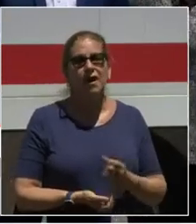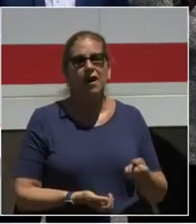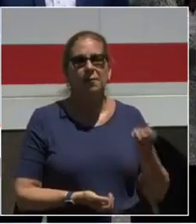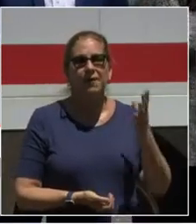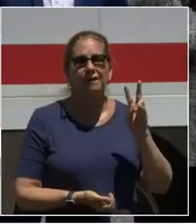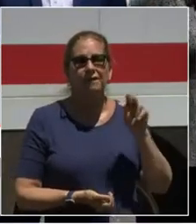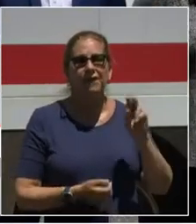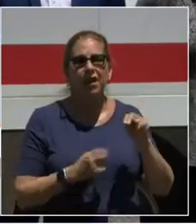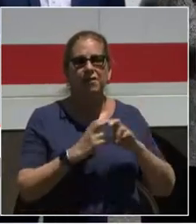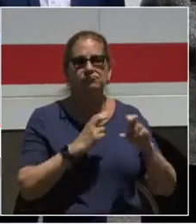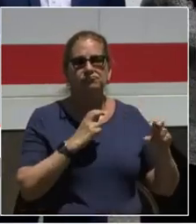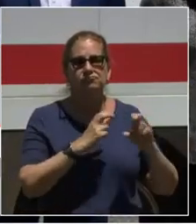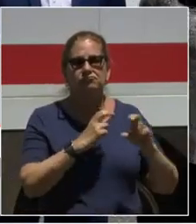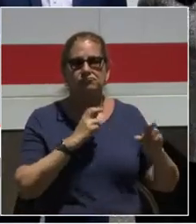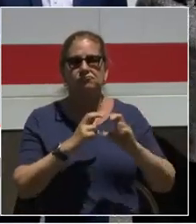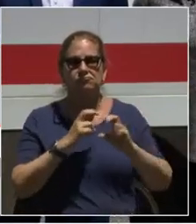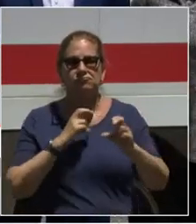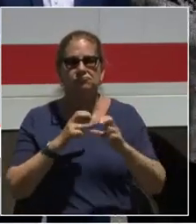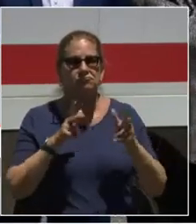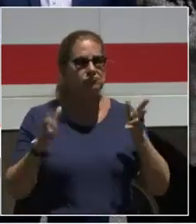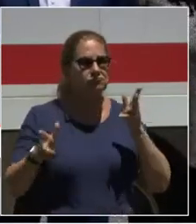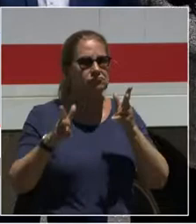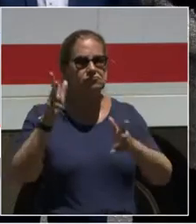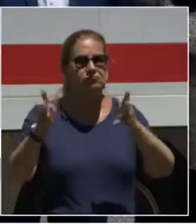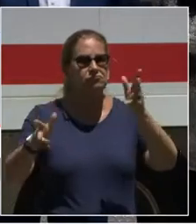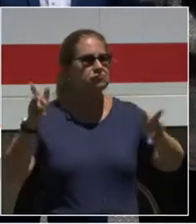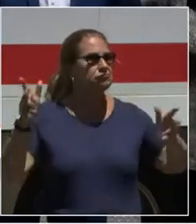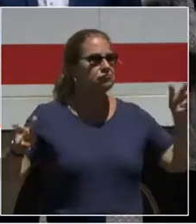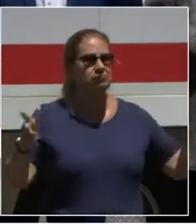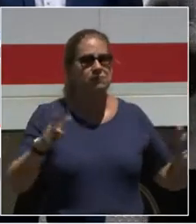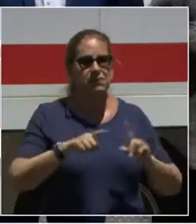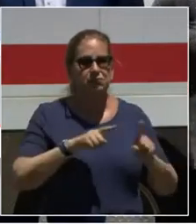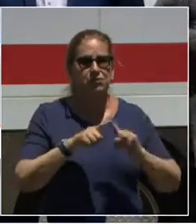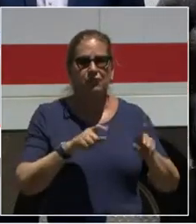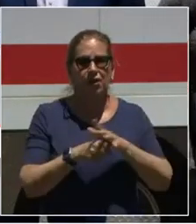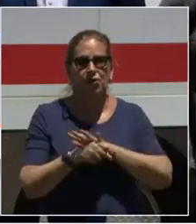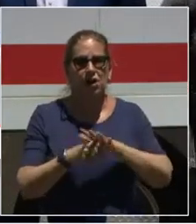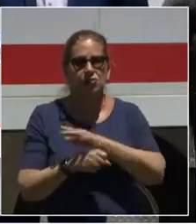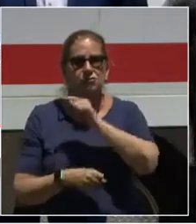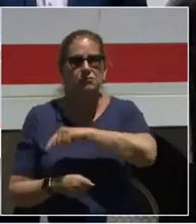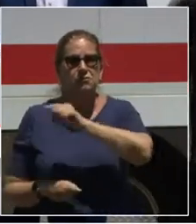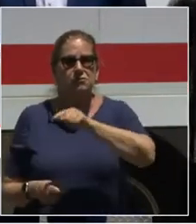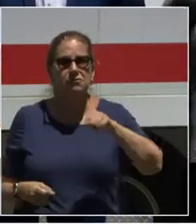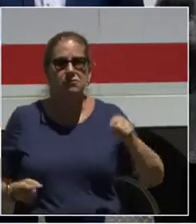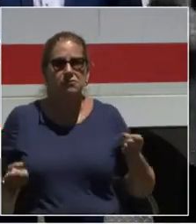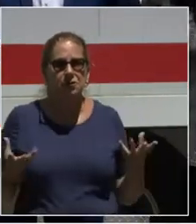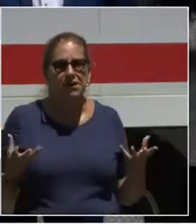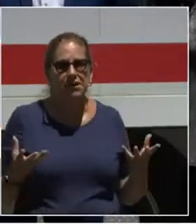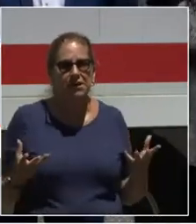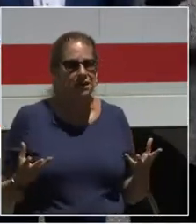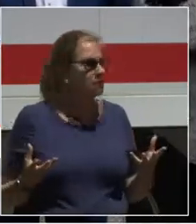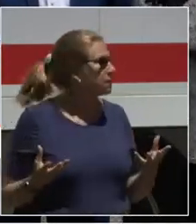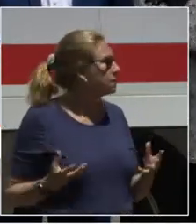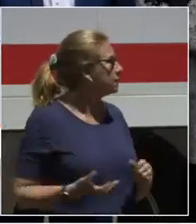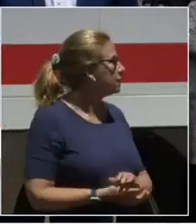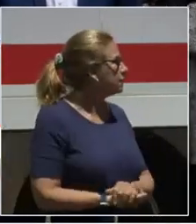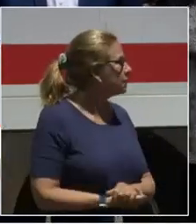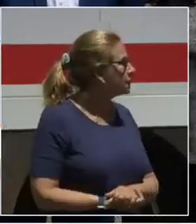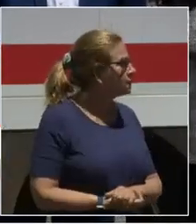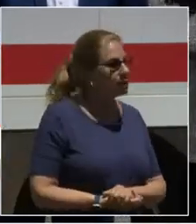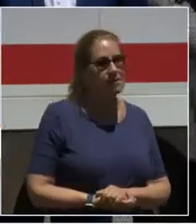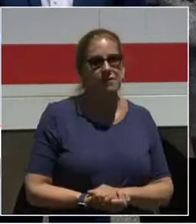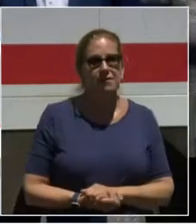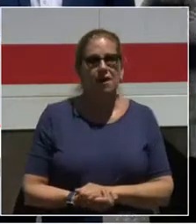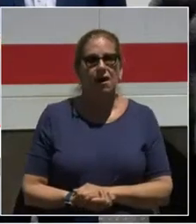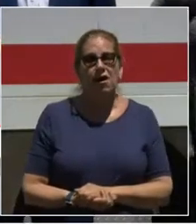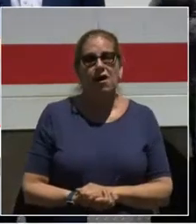more so than other neighborhoods? Dr. Rose, do you want to talk about it? Yeah, we have 2 vans, but I'm not sure how many. See. So Children's